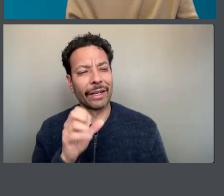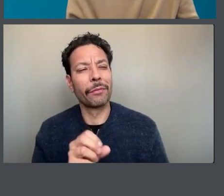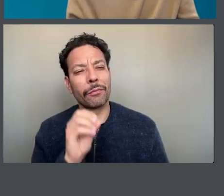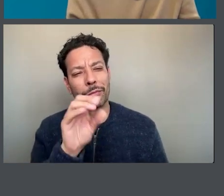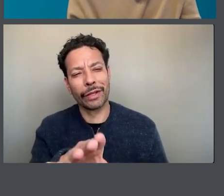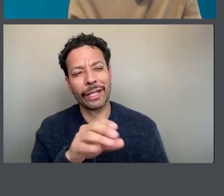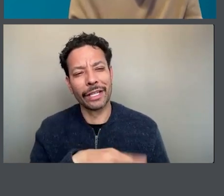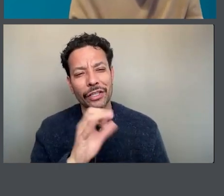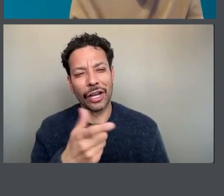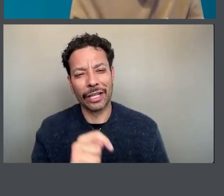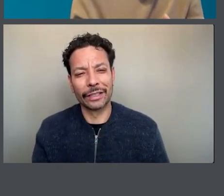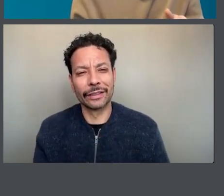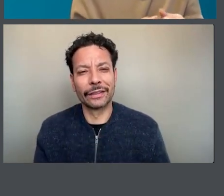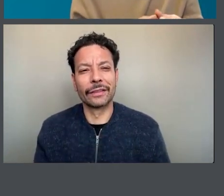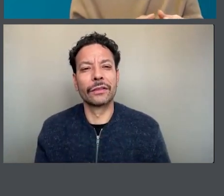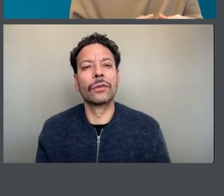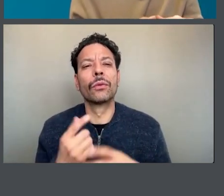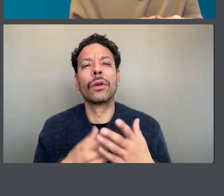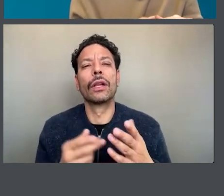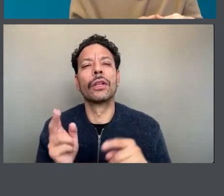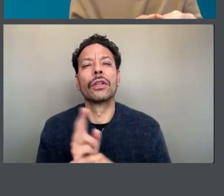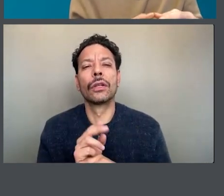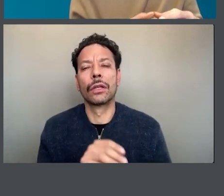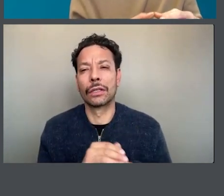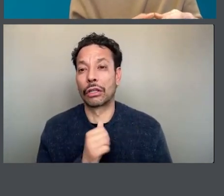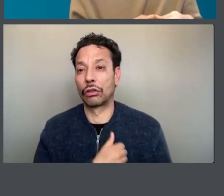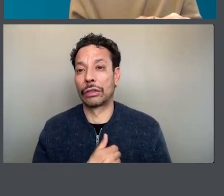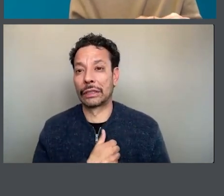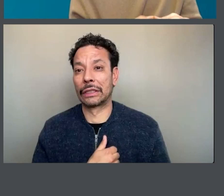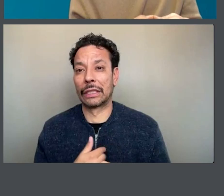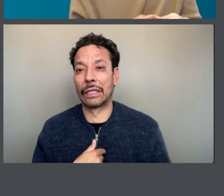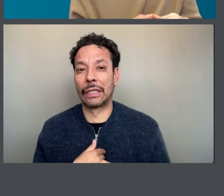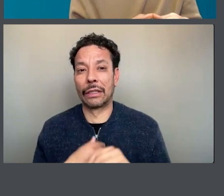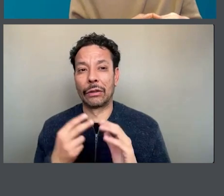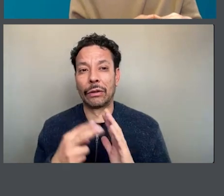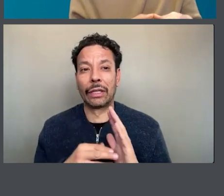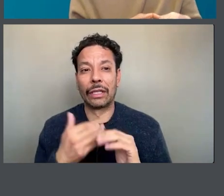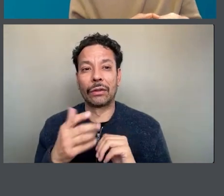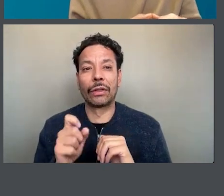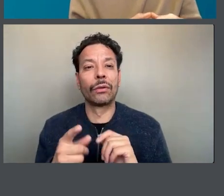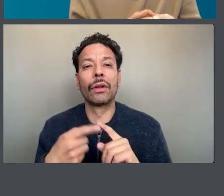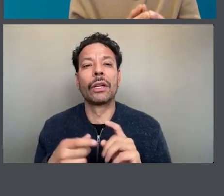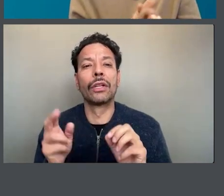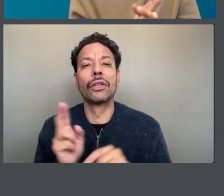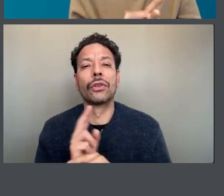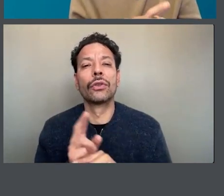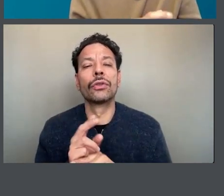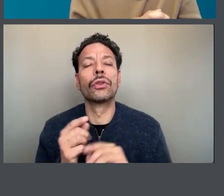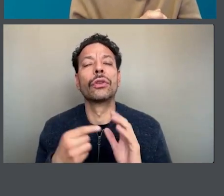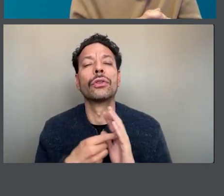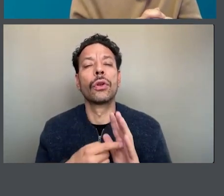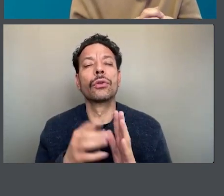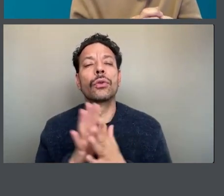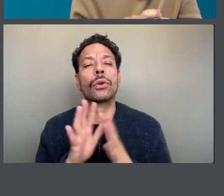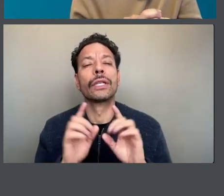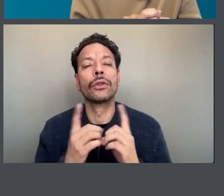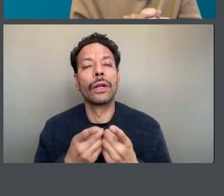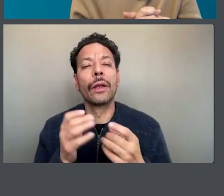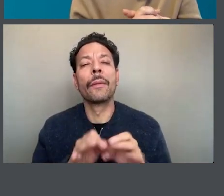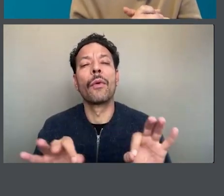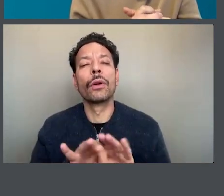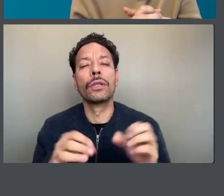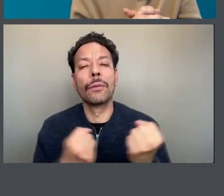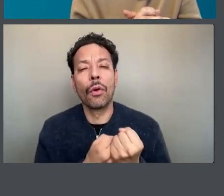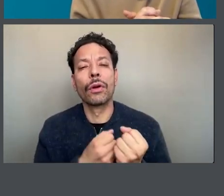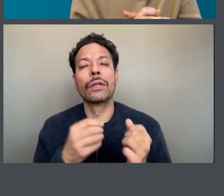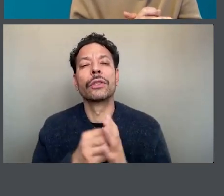chat. What could you use to, oh, sorry, I'm going to read that next question. What could you use to indicate to a school district the importance